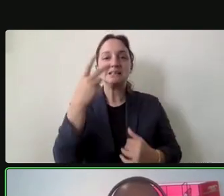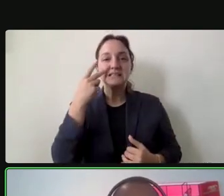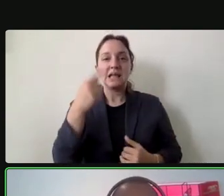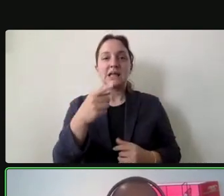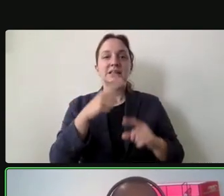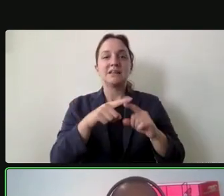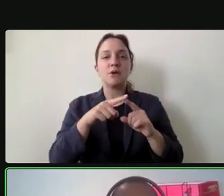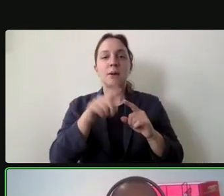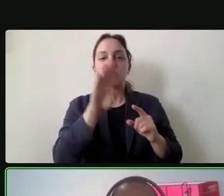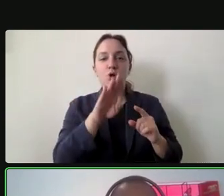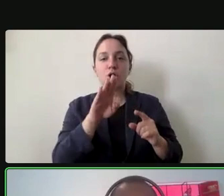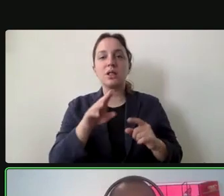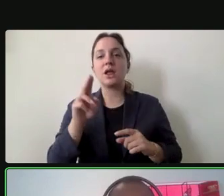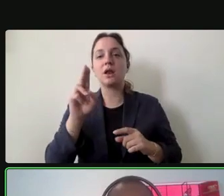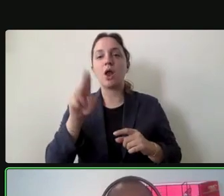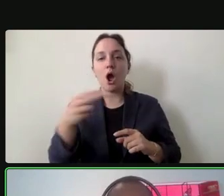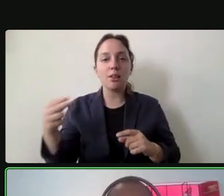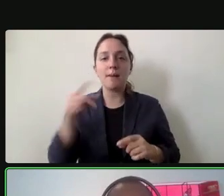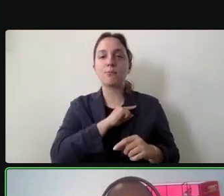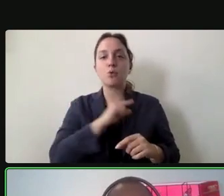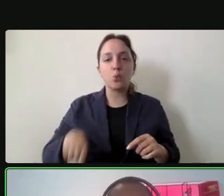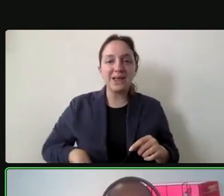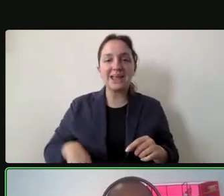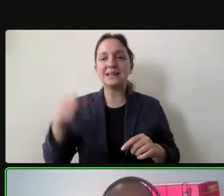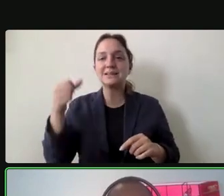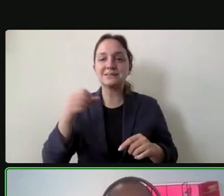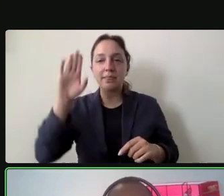Queens and in the South Bronx,